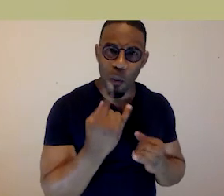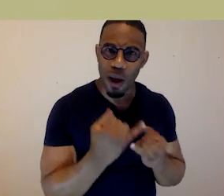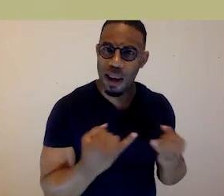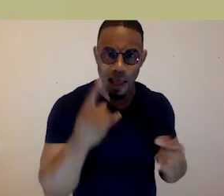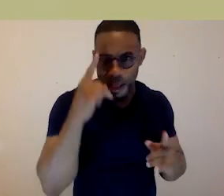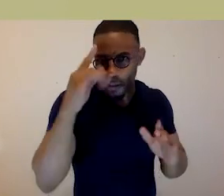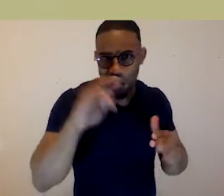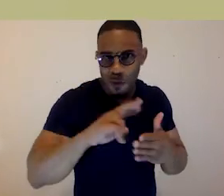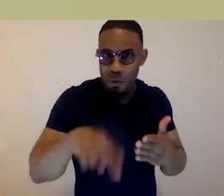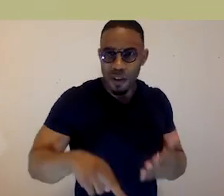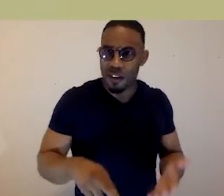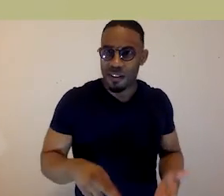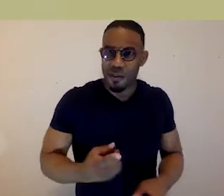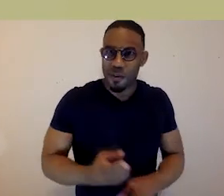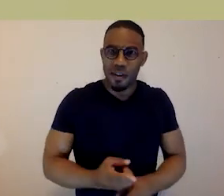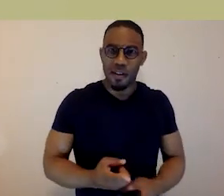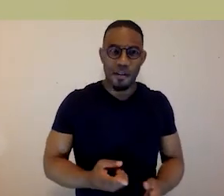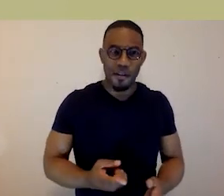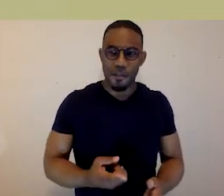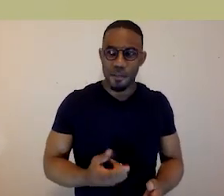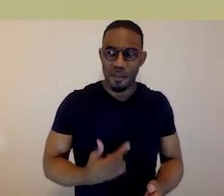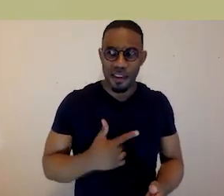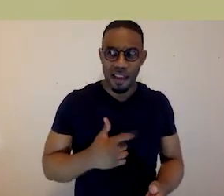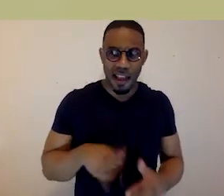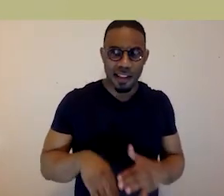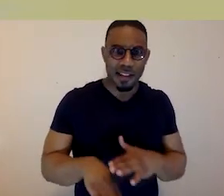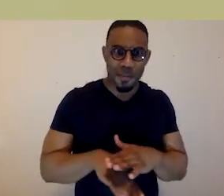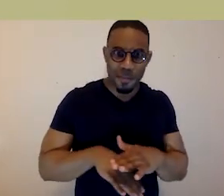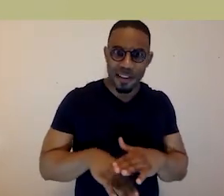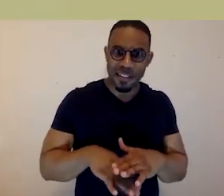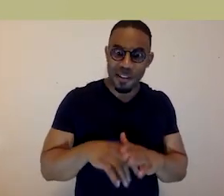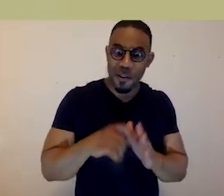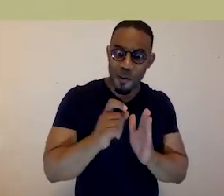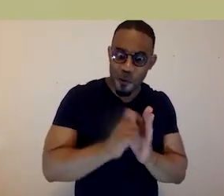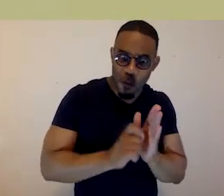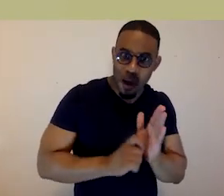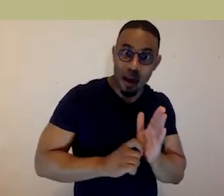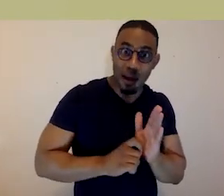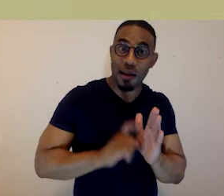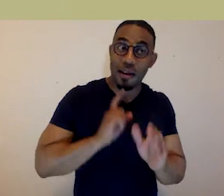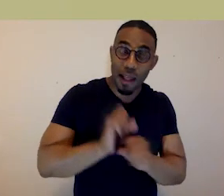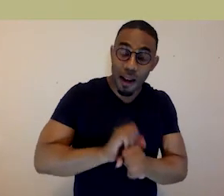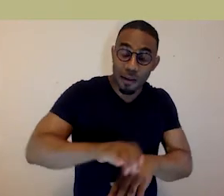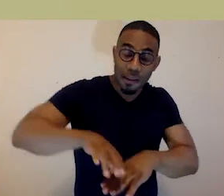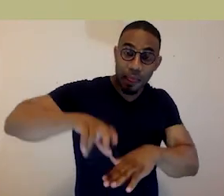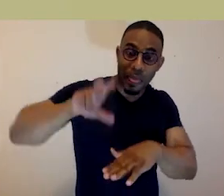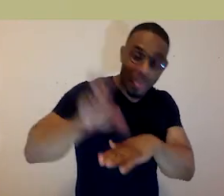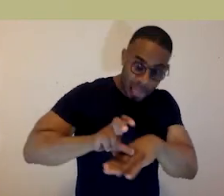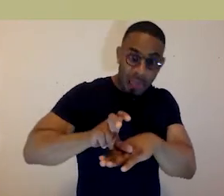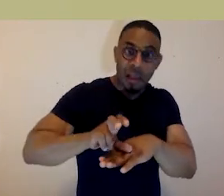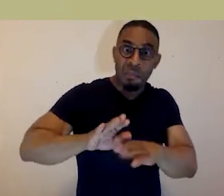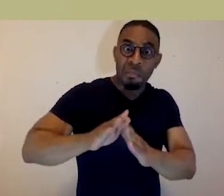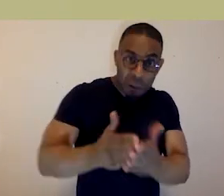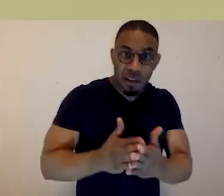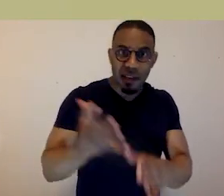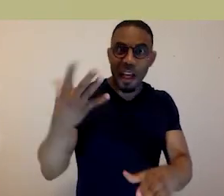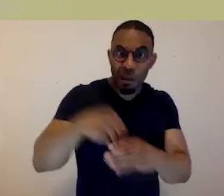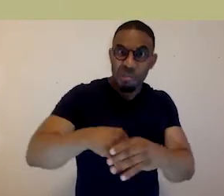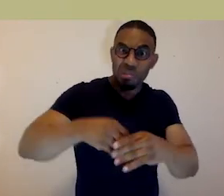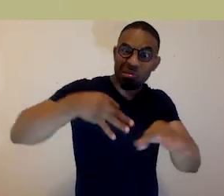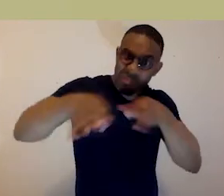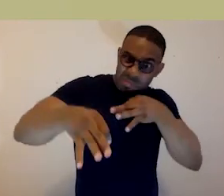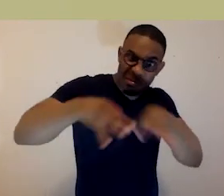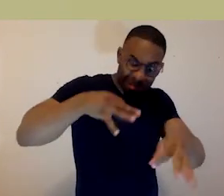expected result, right? I had to basically write a doggone book including